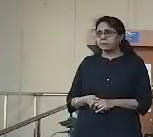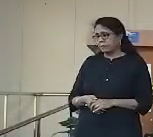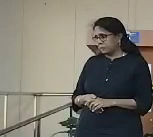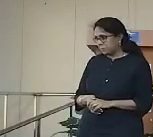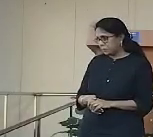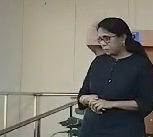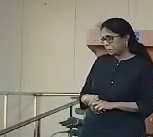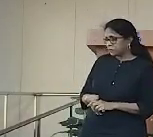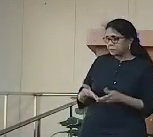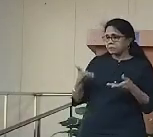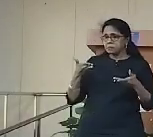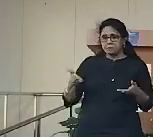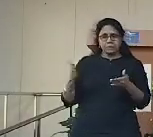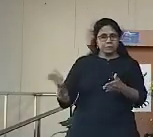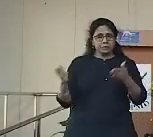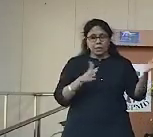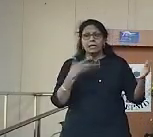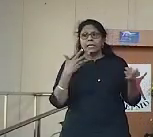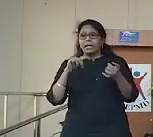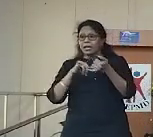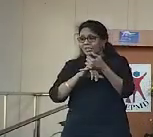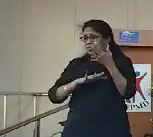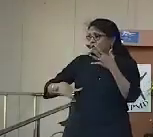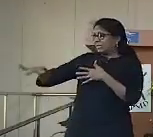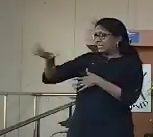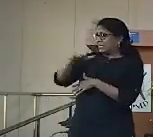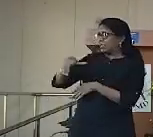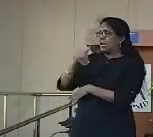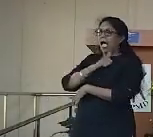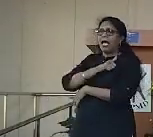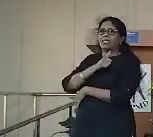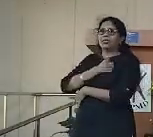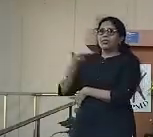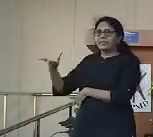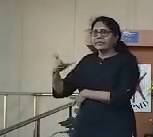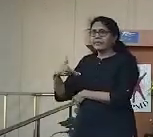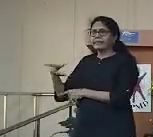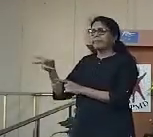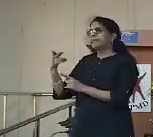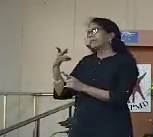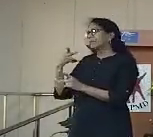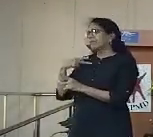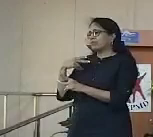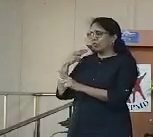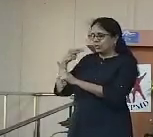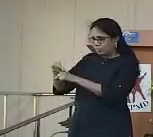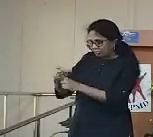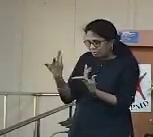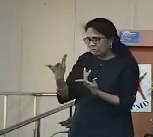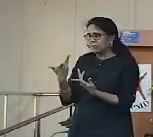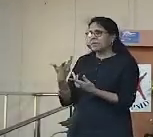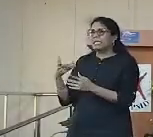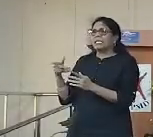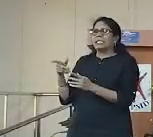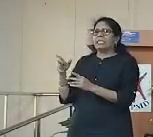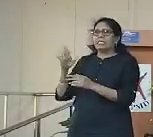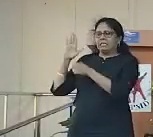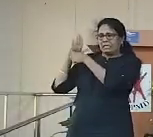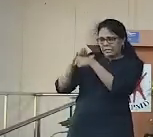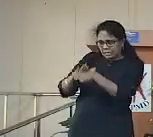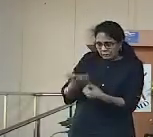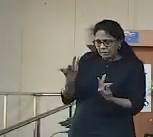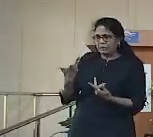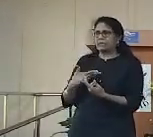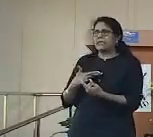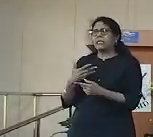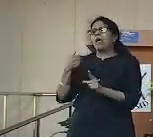Then dealing with societal attitudes, stigma, discrimination, advocacy, skills. So stigma